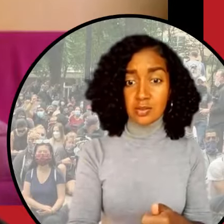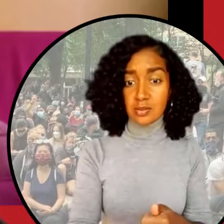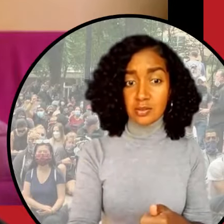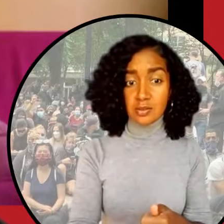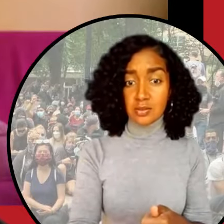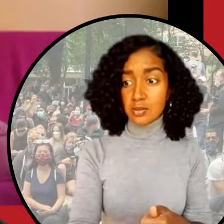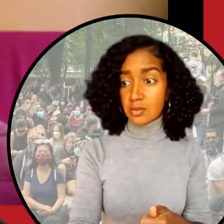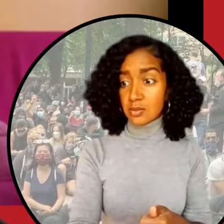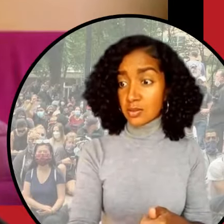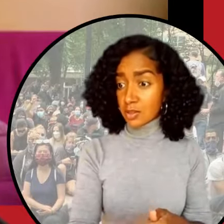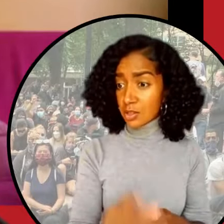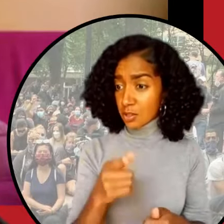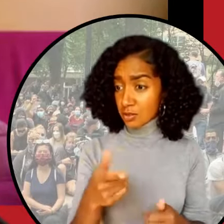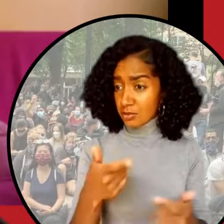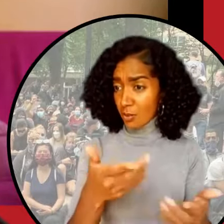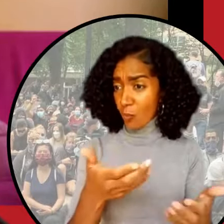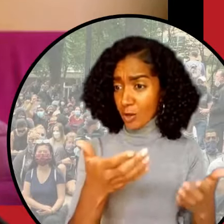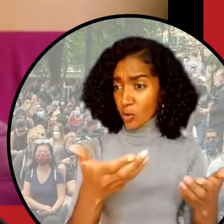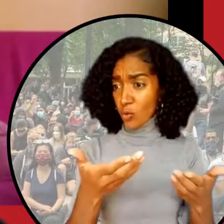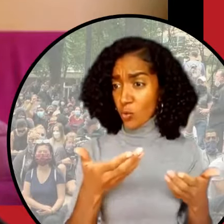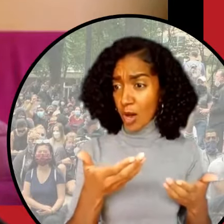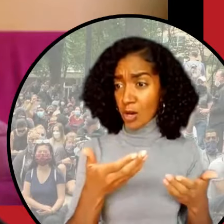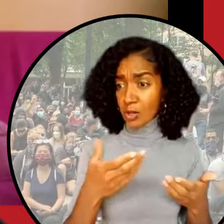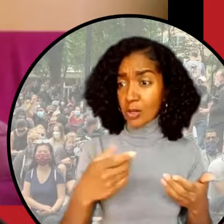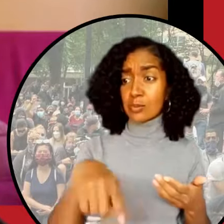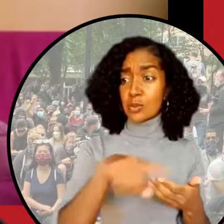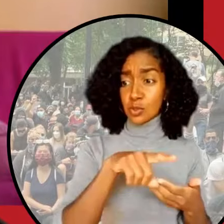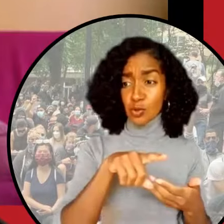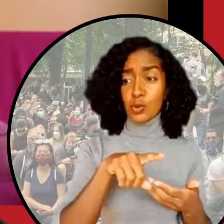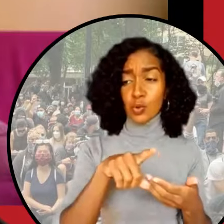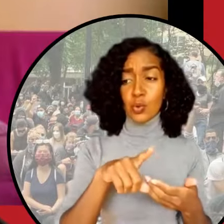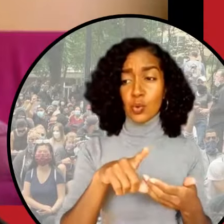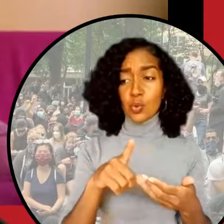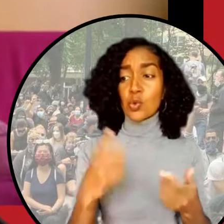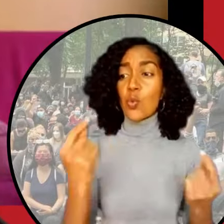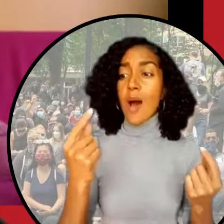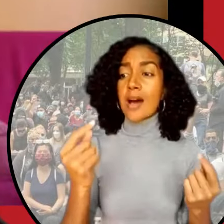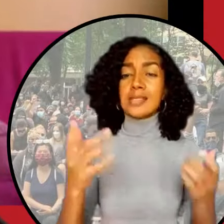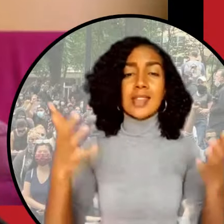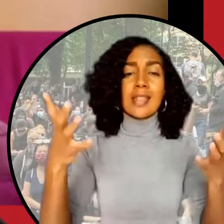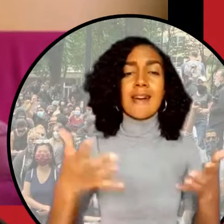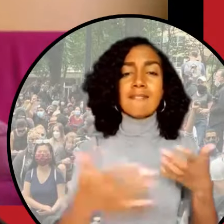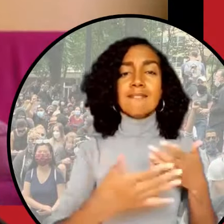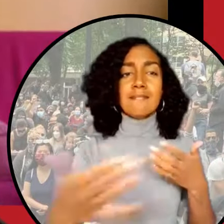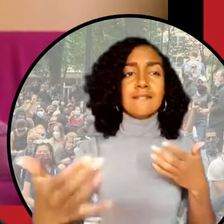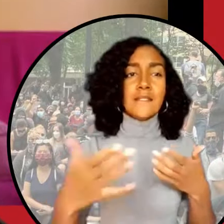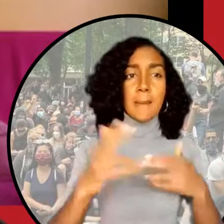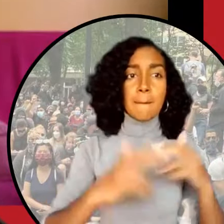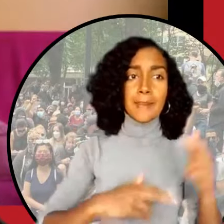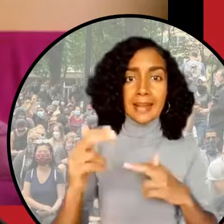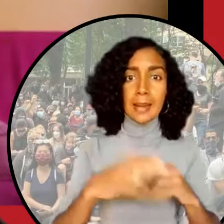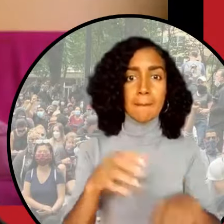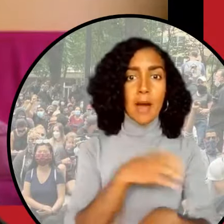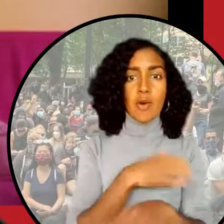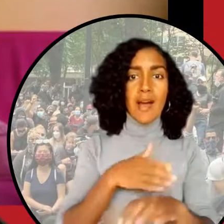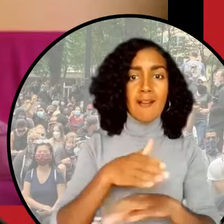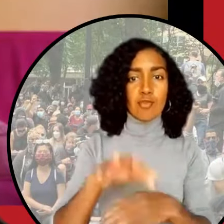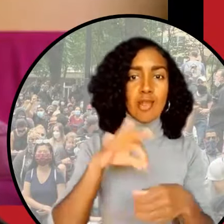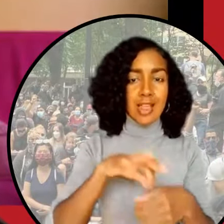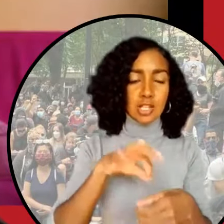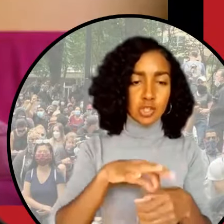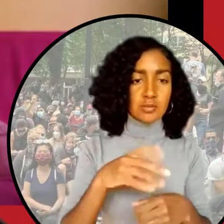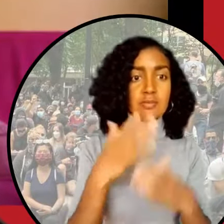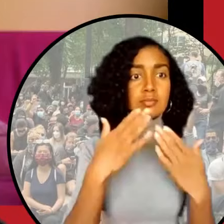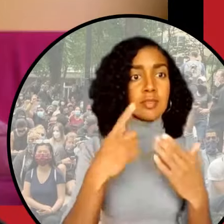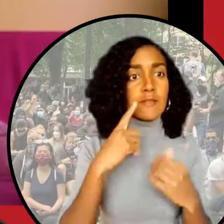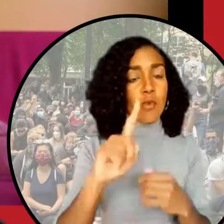to What's Left, Building Power After the Elections. I'm so incredibly grateful to the Center for Political Education